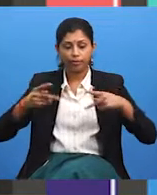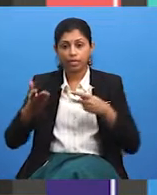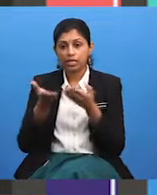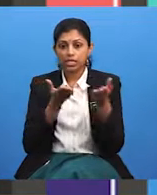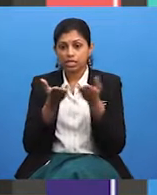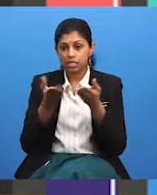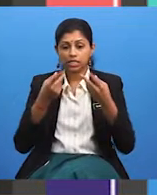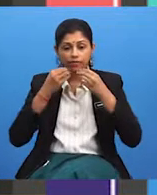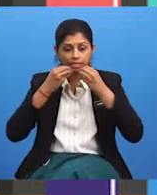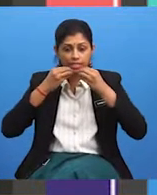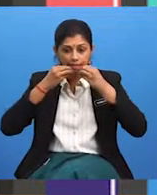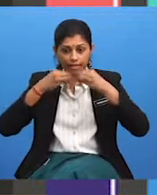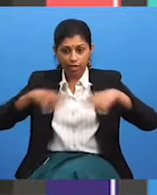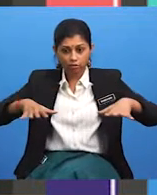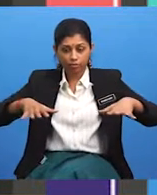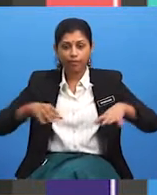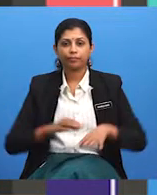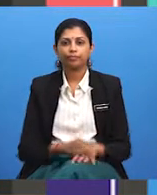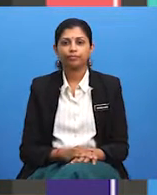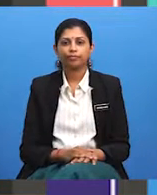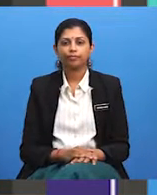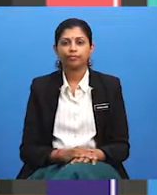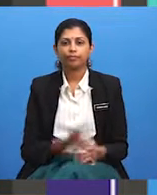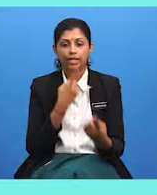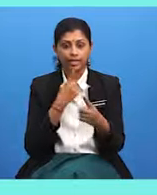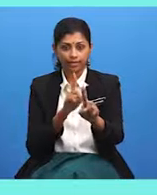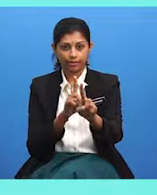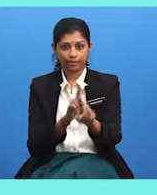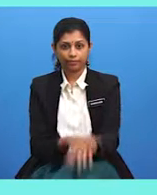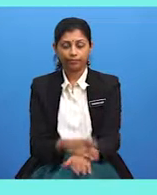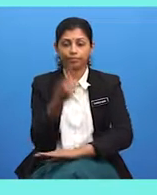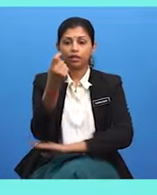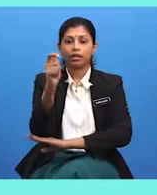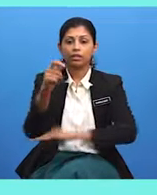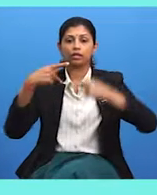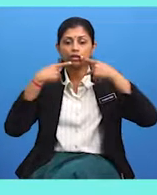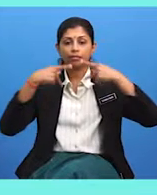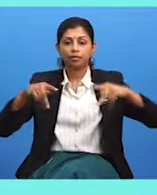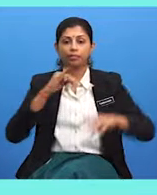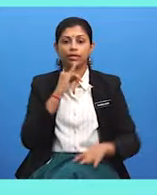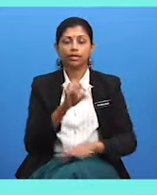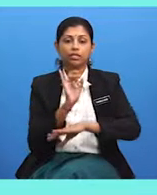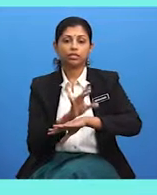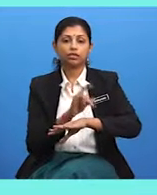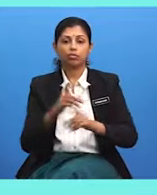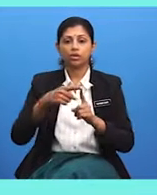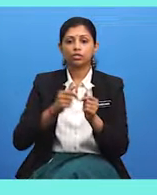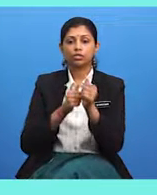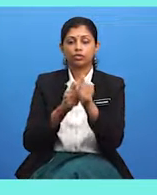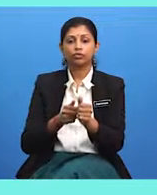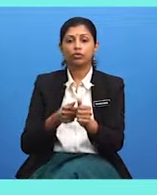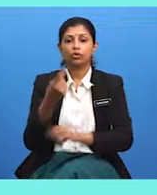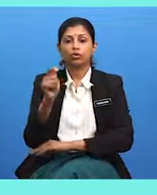and answer the following question. The public is advised to adhere to